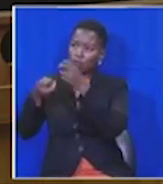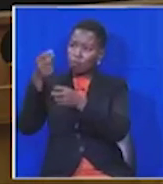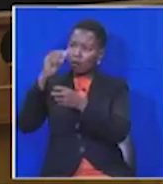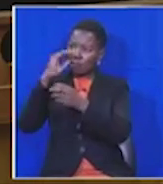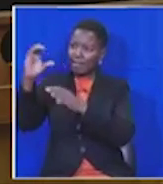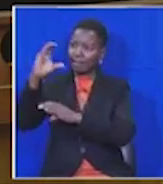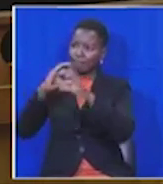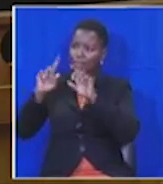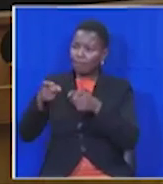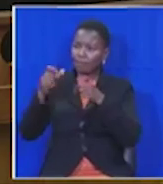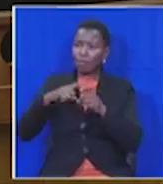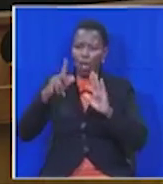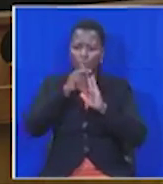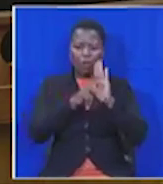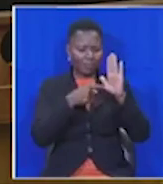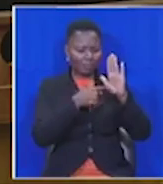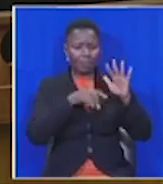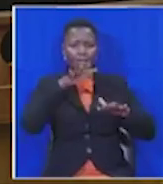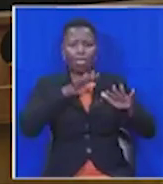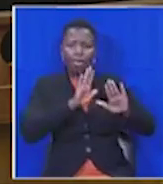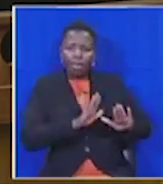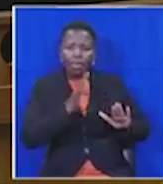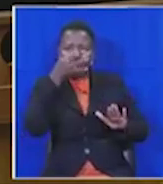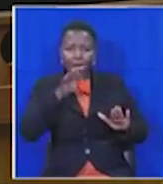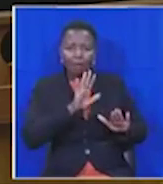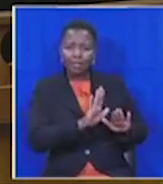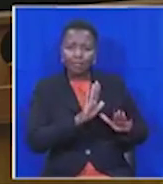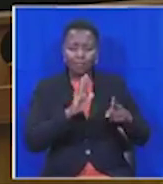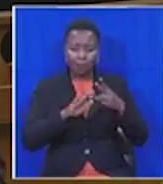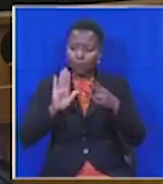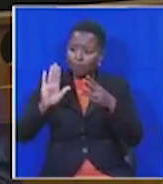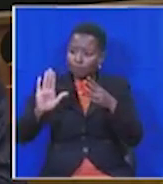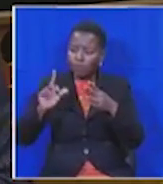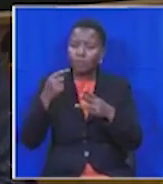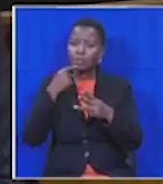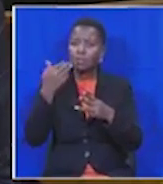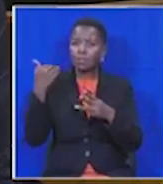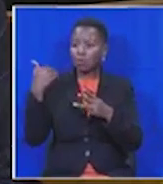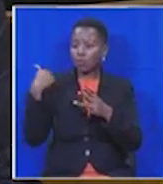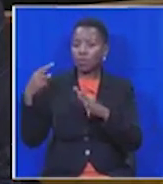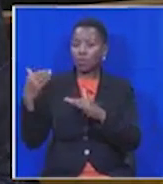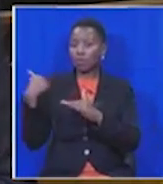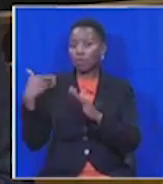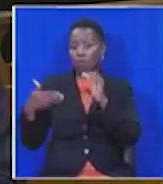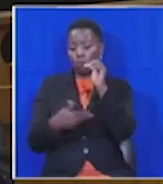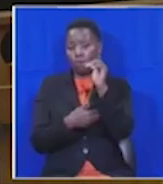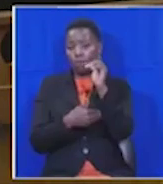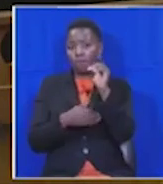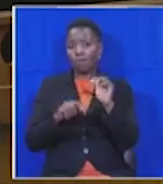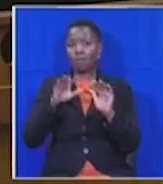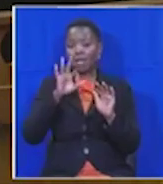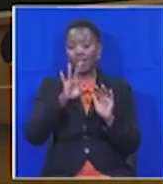with crippling policy uncertainty. That was you. It was you that allowed us to fall from 32nd to 75th in